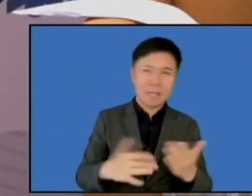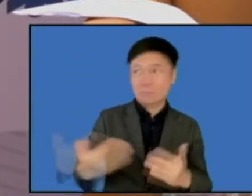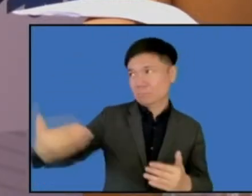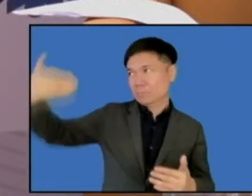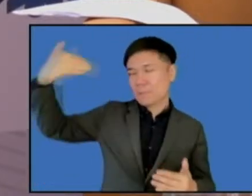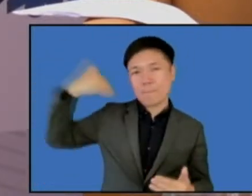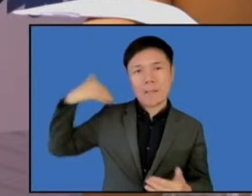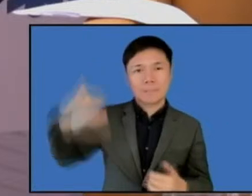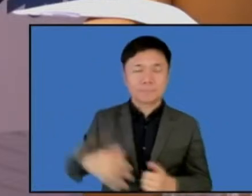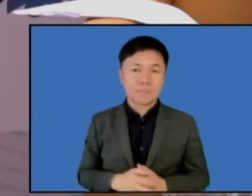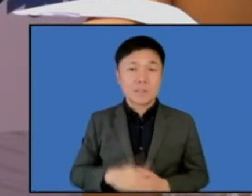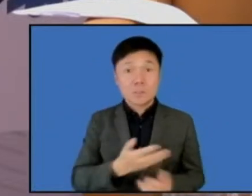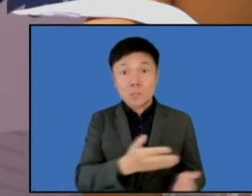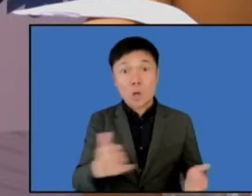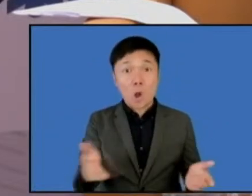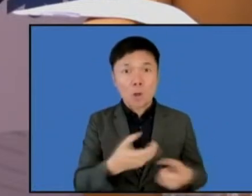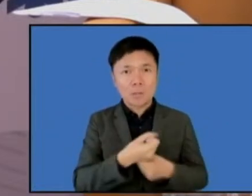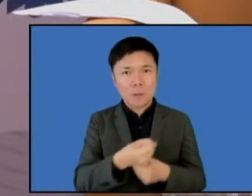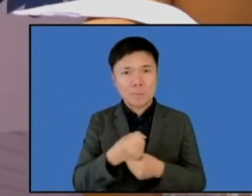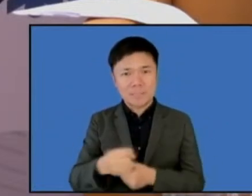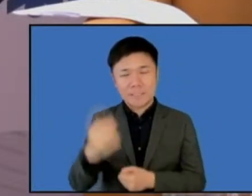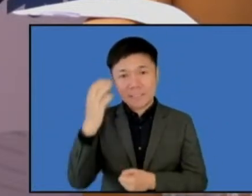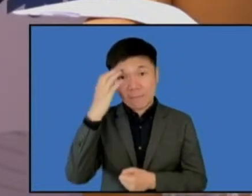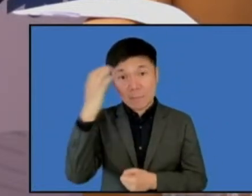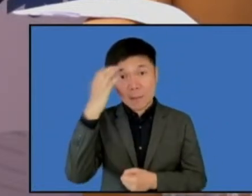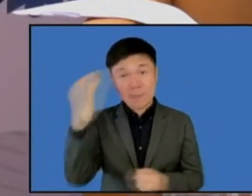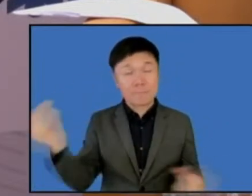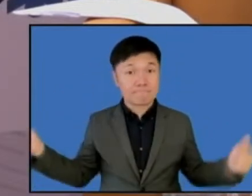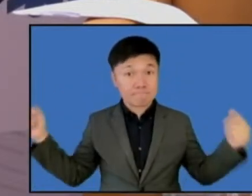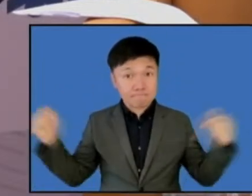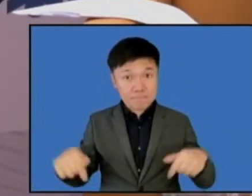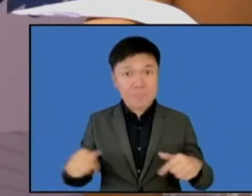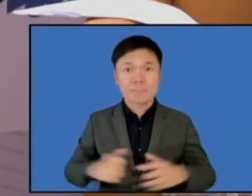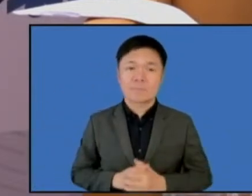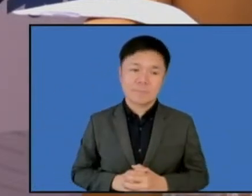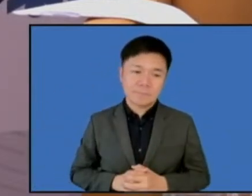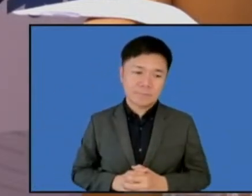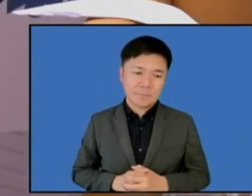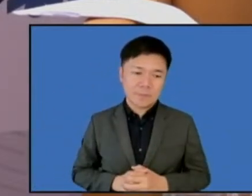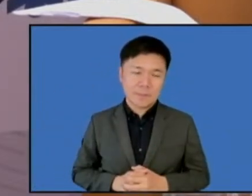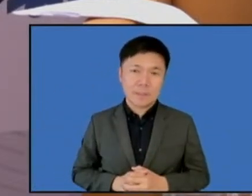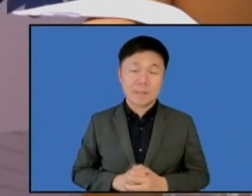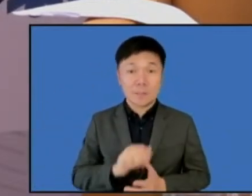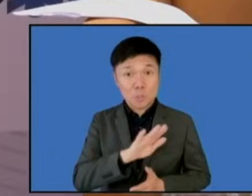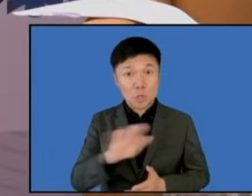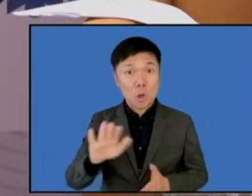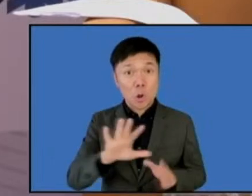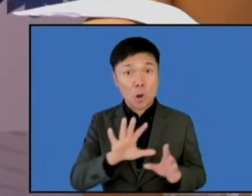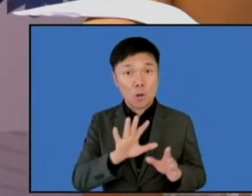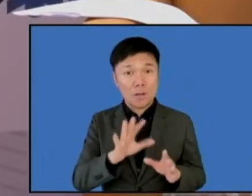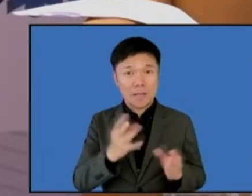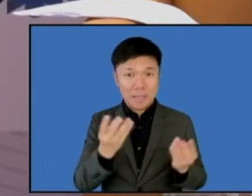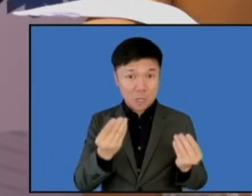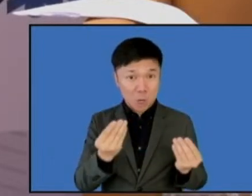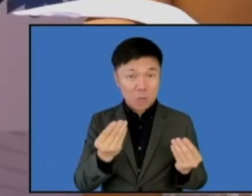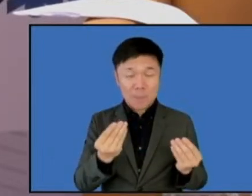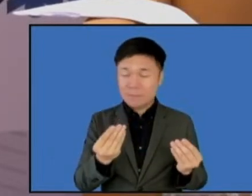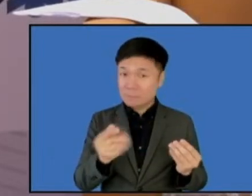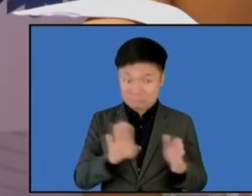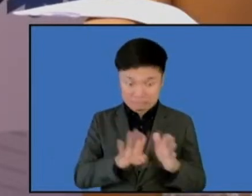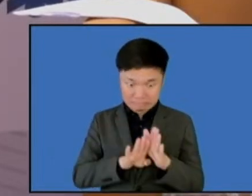government representatives gathered here today, you know that most of your economies cannot survive without migration.